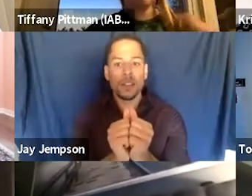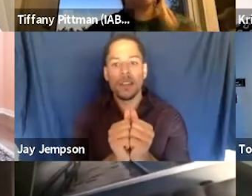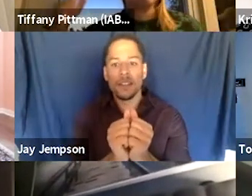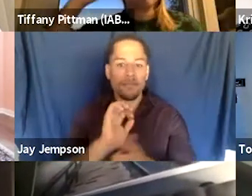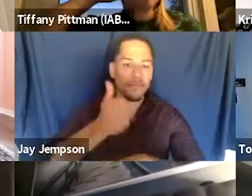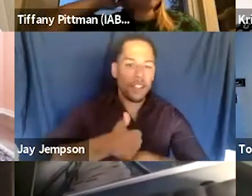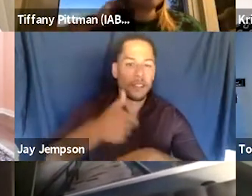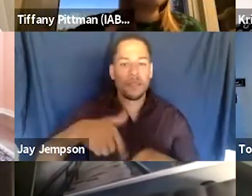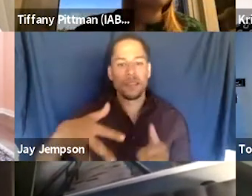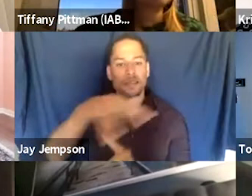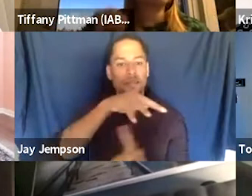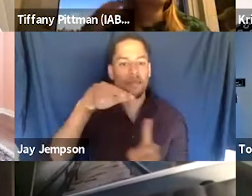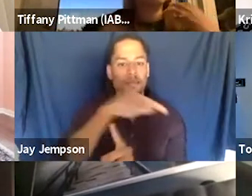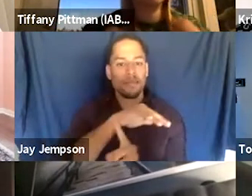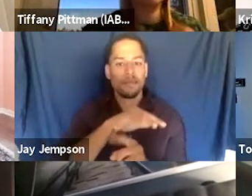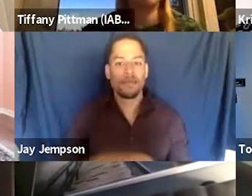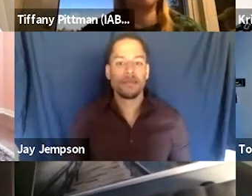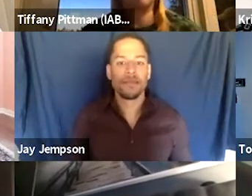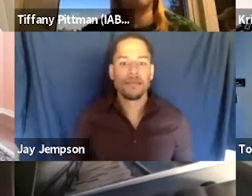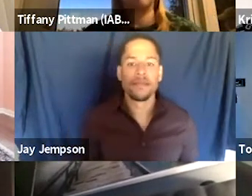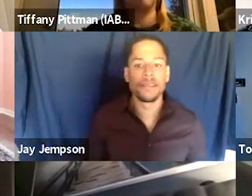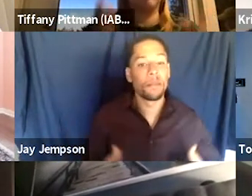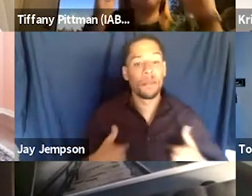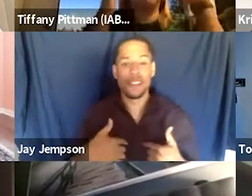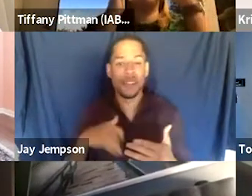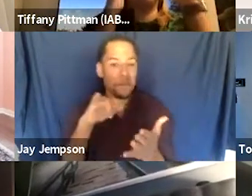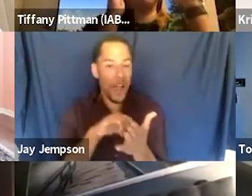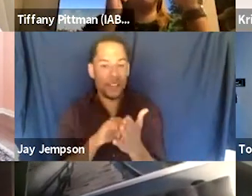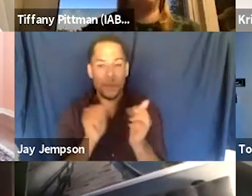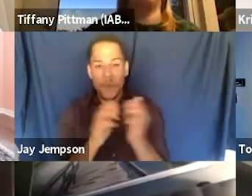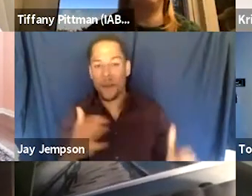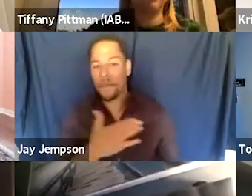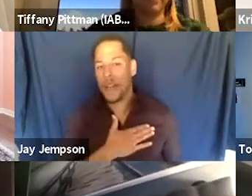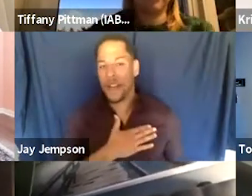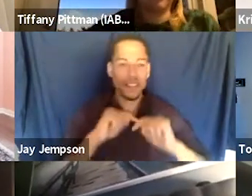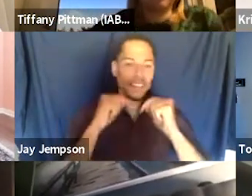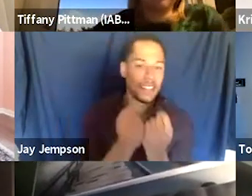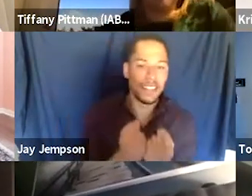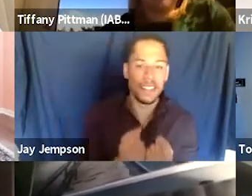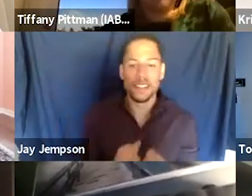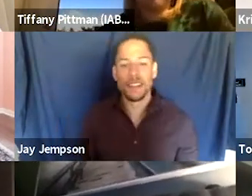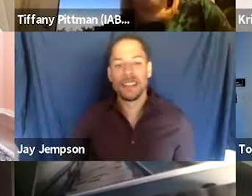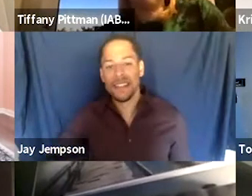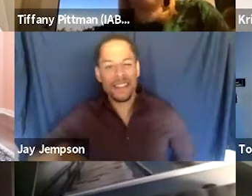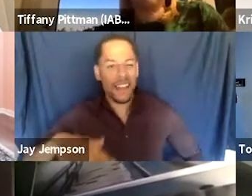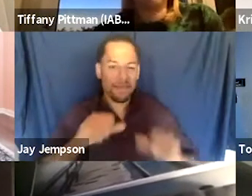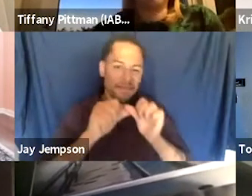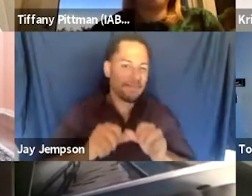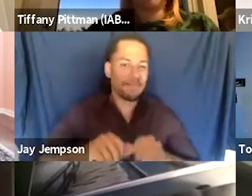honor the rock stars at the IABD team, you know, for always, you know, holding it down, keeping it